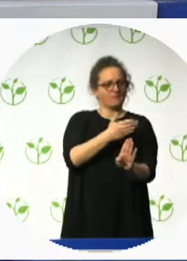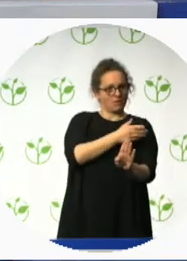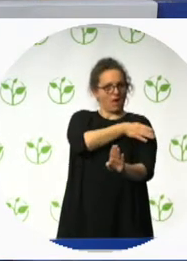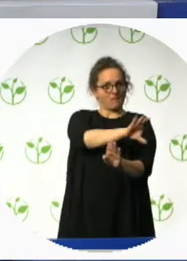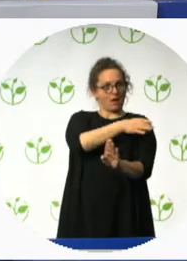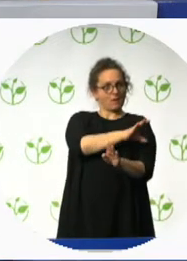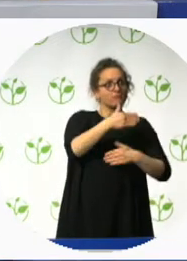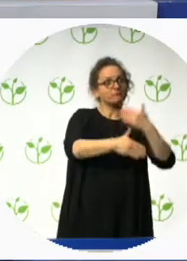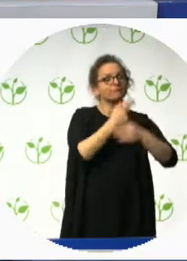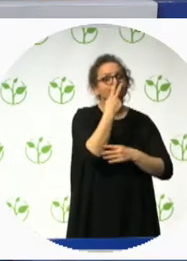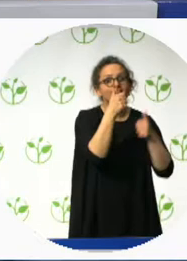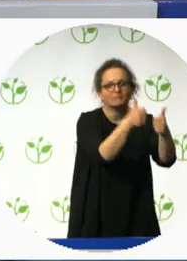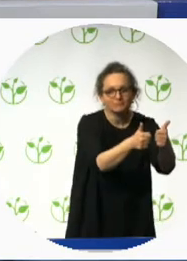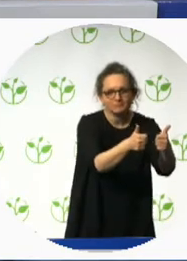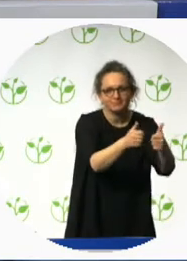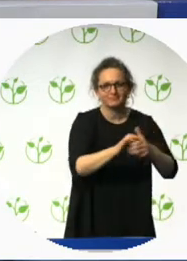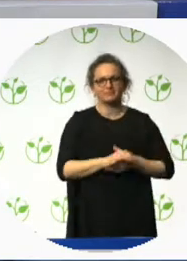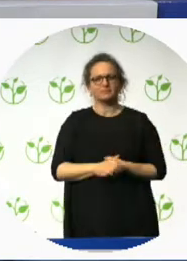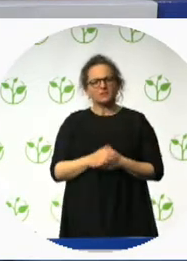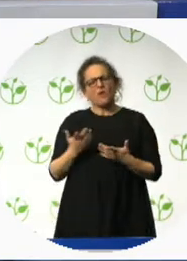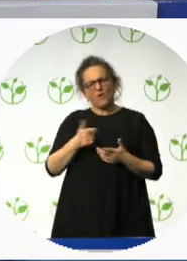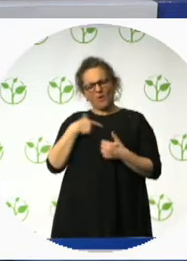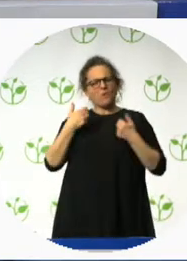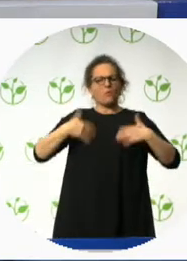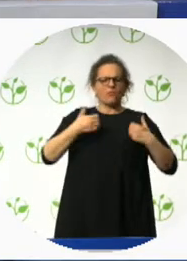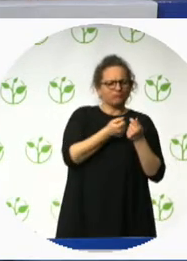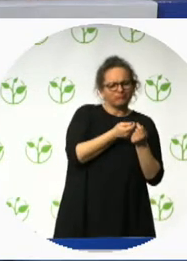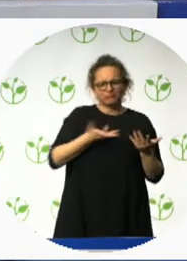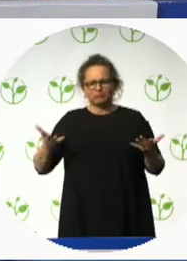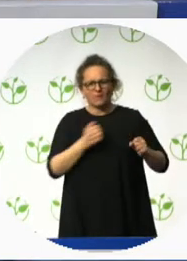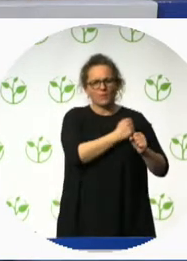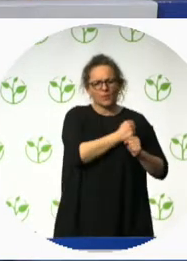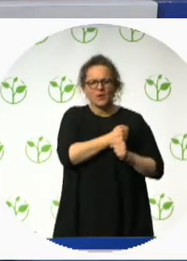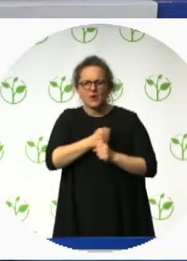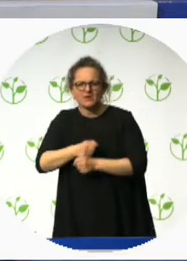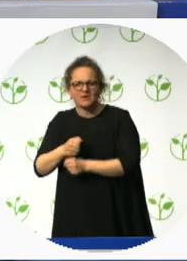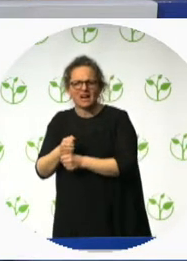very, very, very necessary to always find new ways and don't make